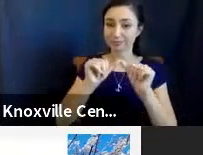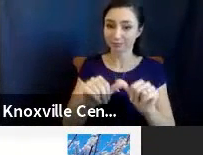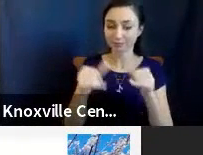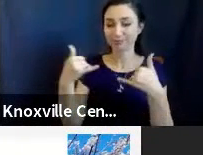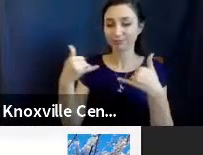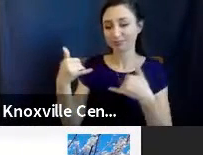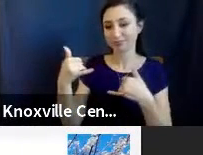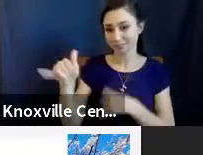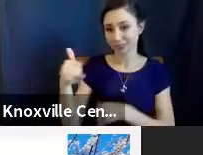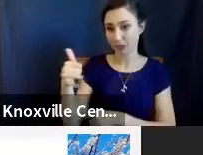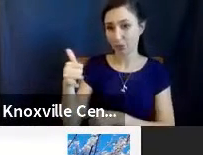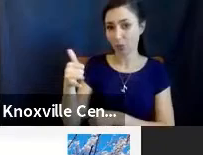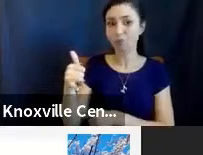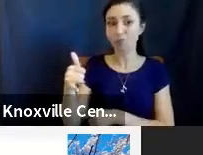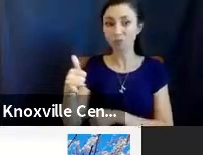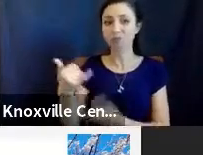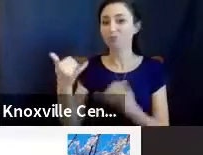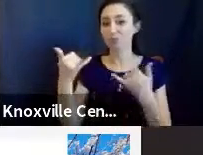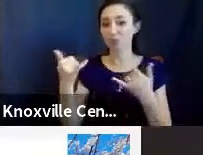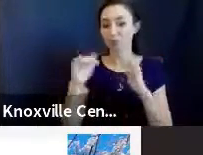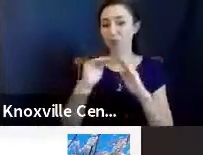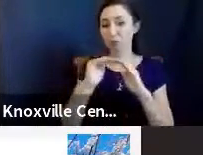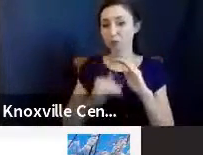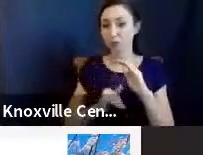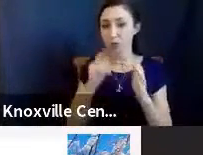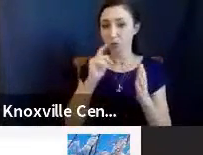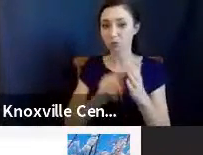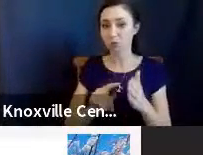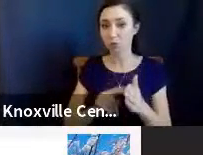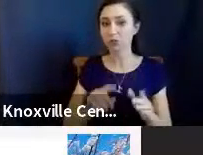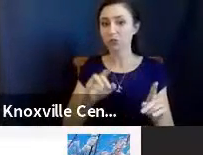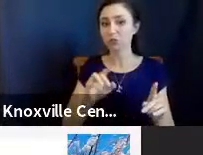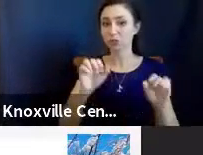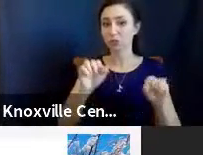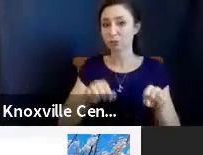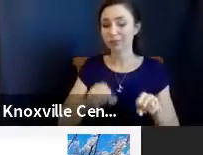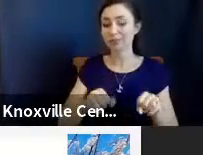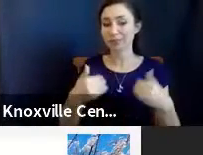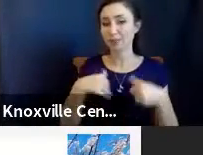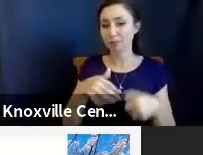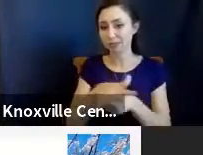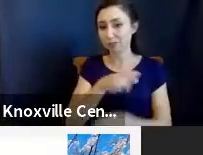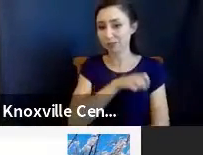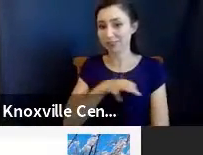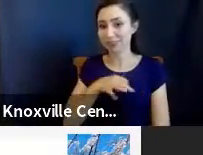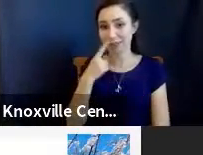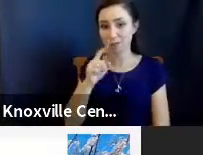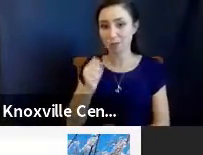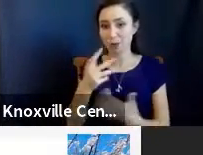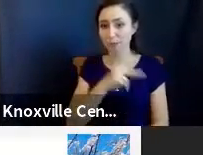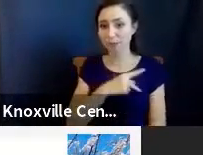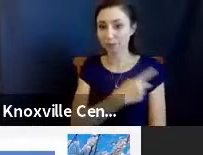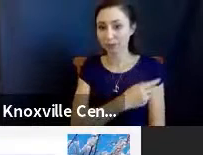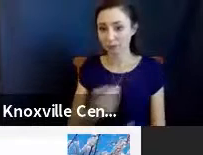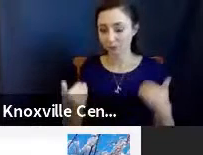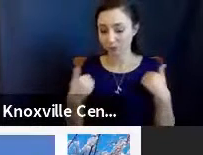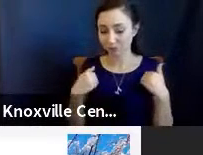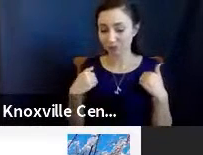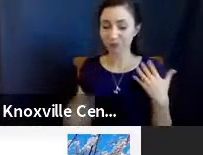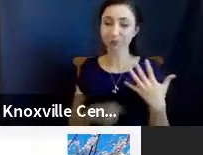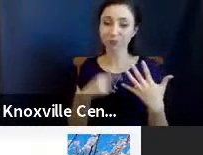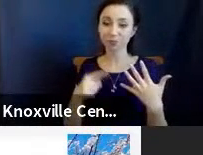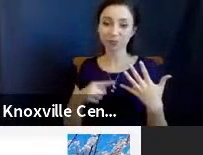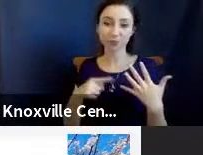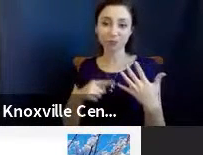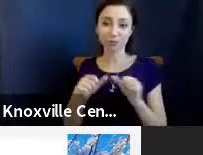surge capacity and have adequate staffing capabilities for the current number of patients. Fifth benchmark, sustained or